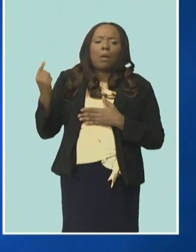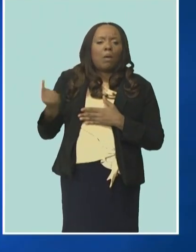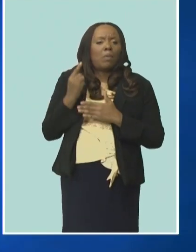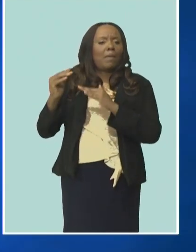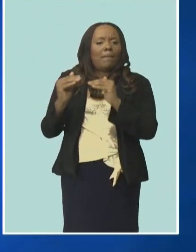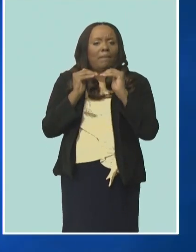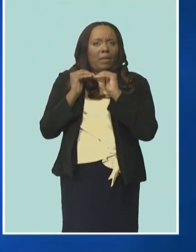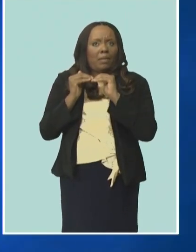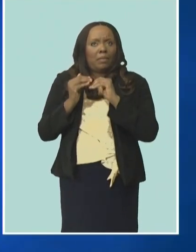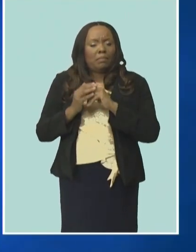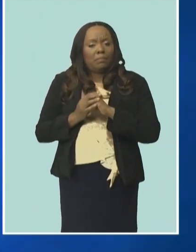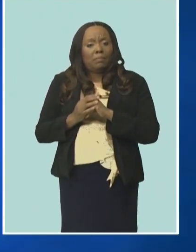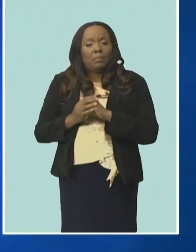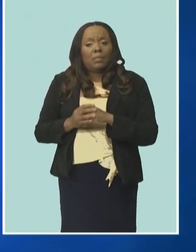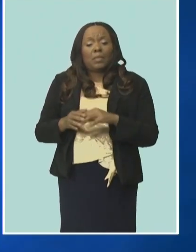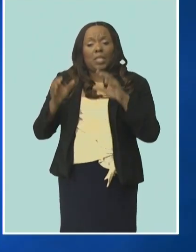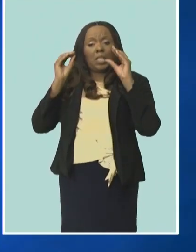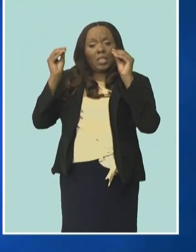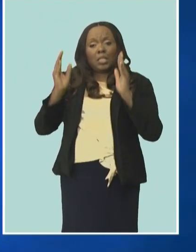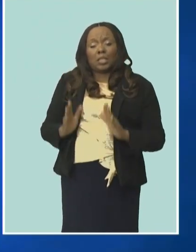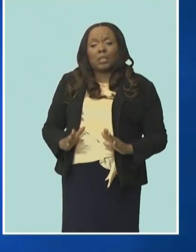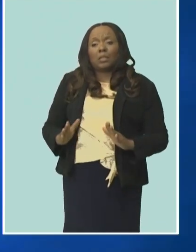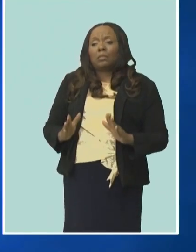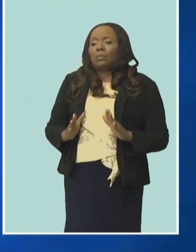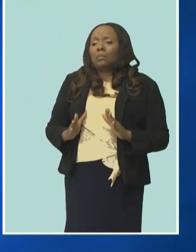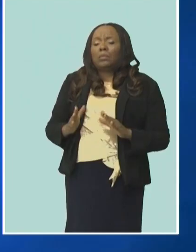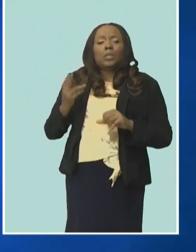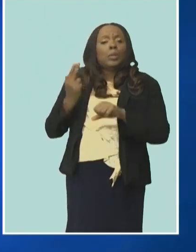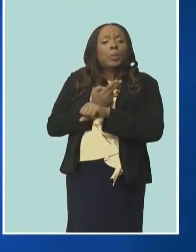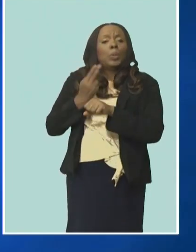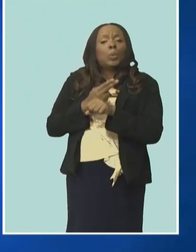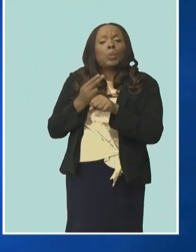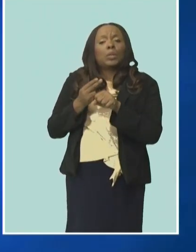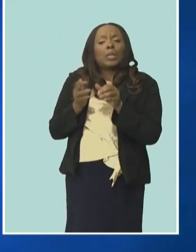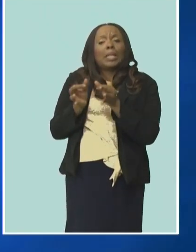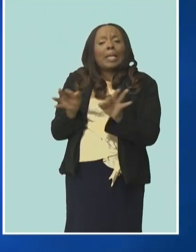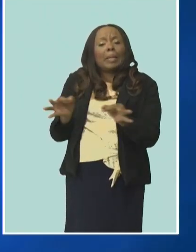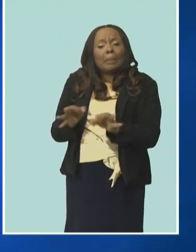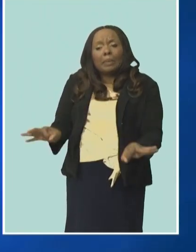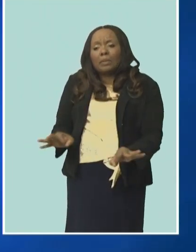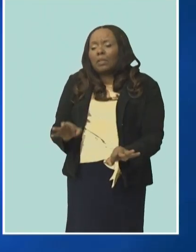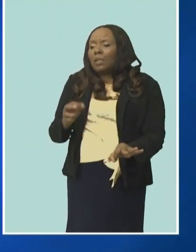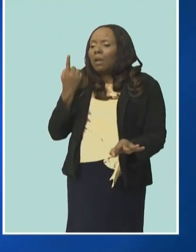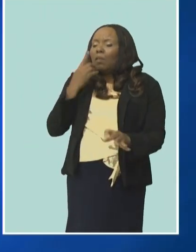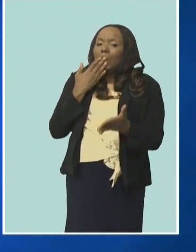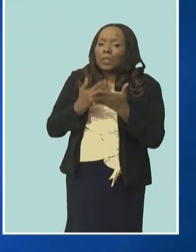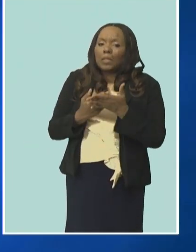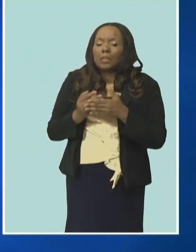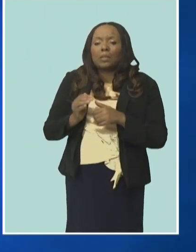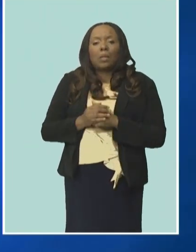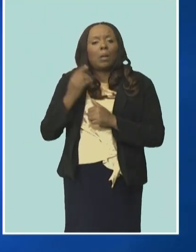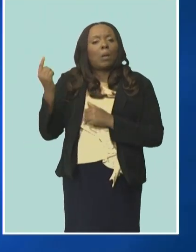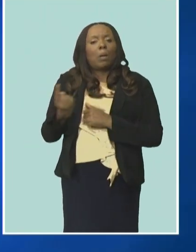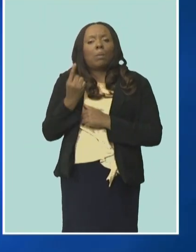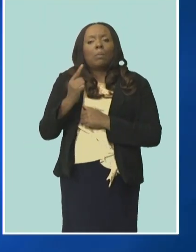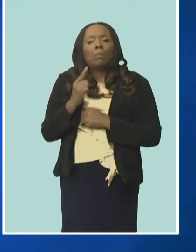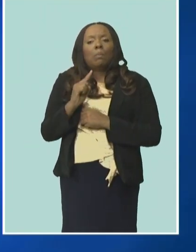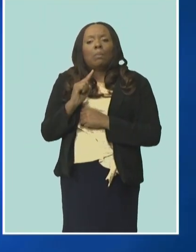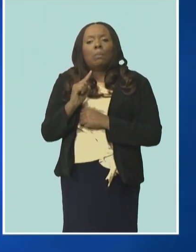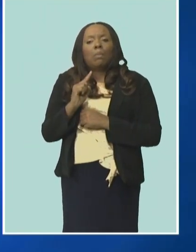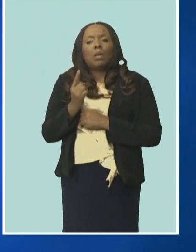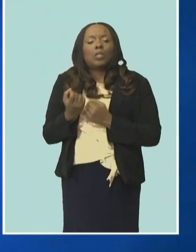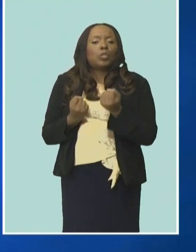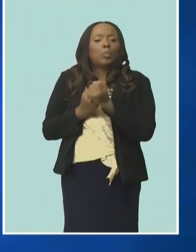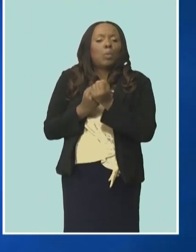We celebrate a teacher who had used language with precision, a unionist who stood up in defense of his colleagues, a sportsman